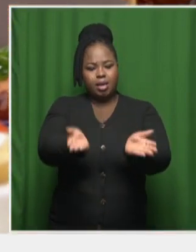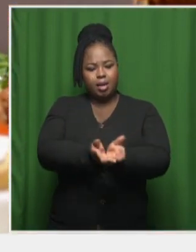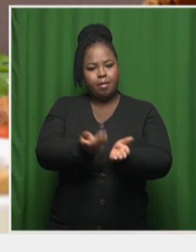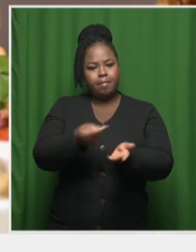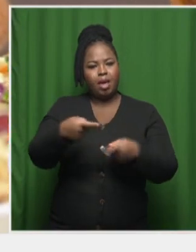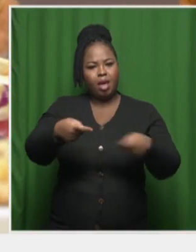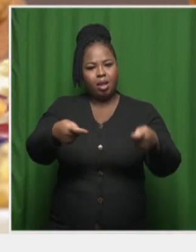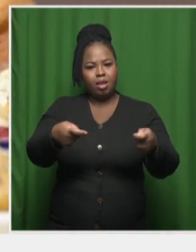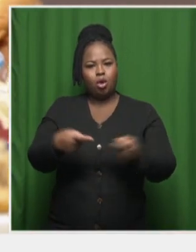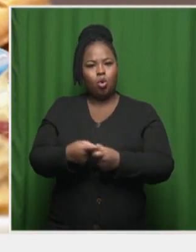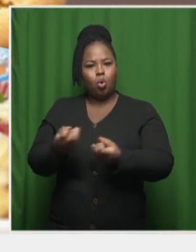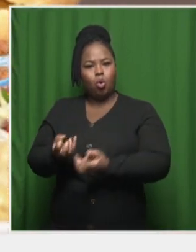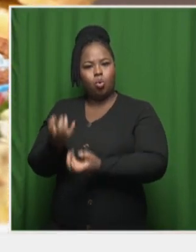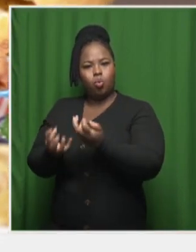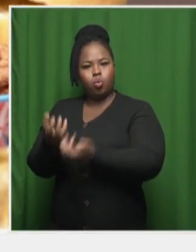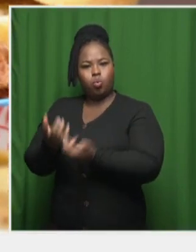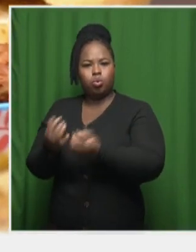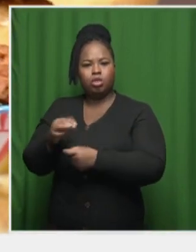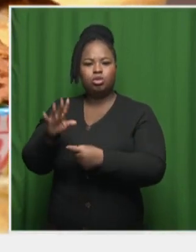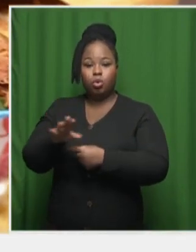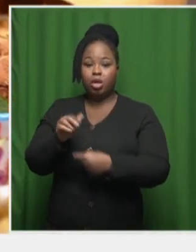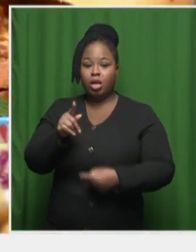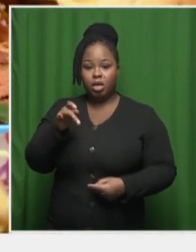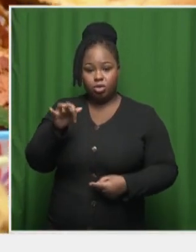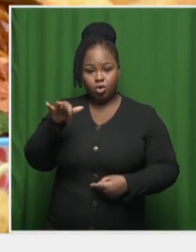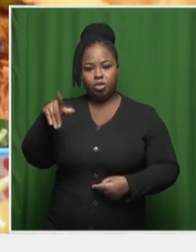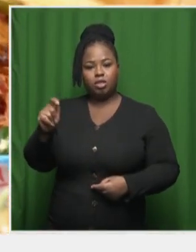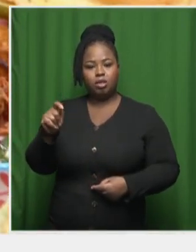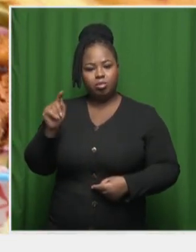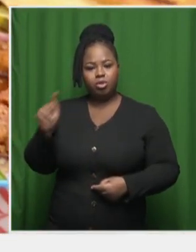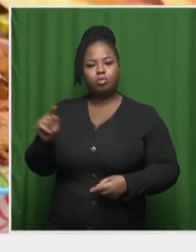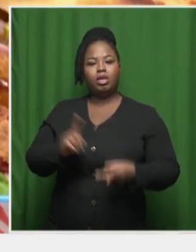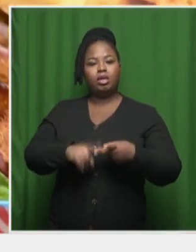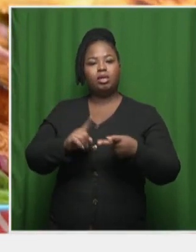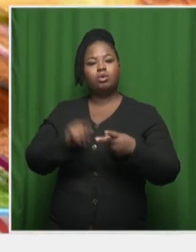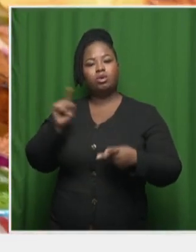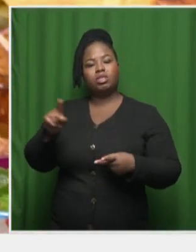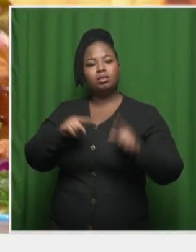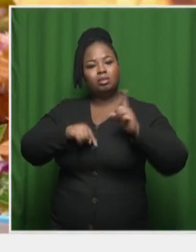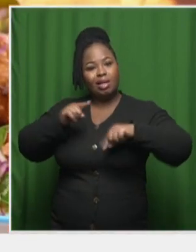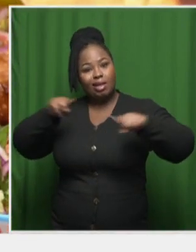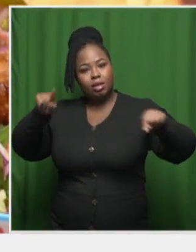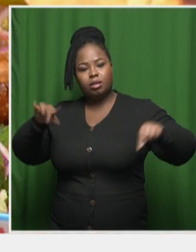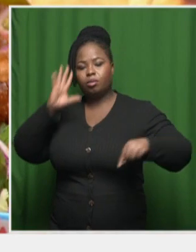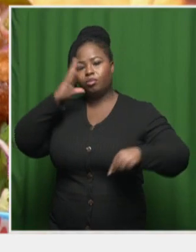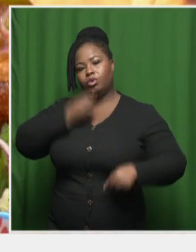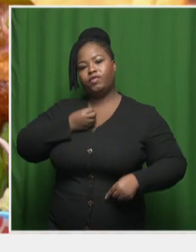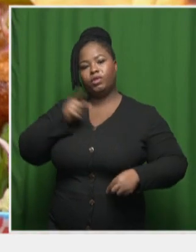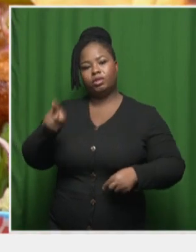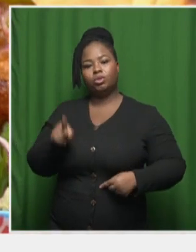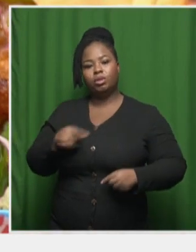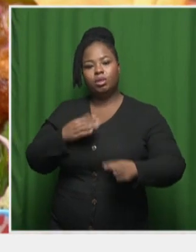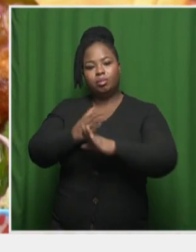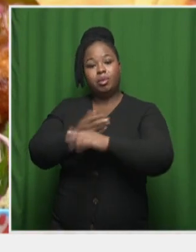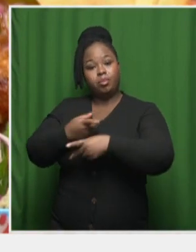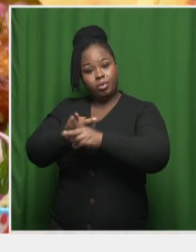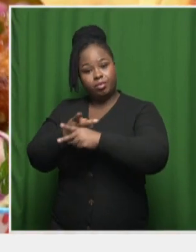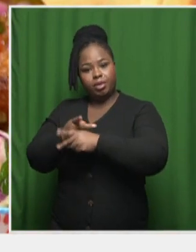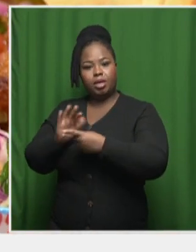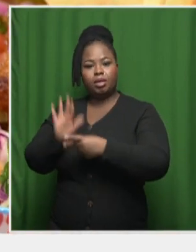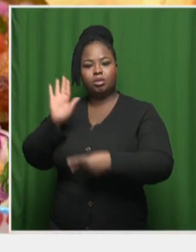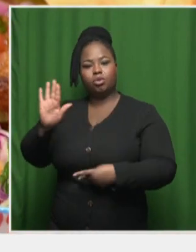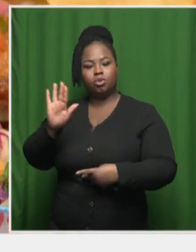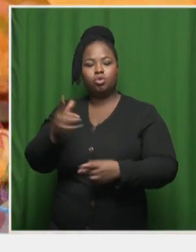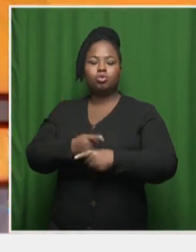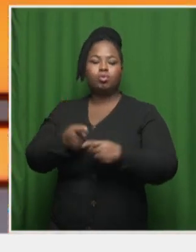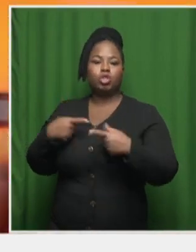fryer. Escort has got a wide variety or wide range of beautiful pre-made products, stuff that you don't even